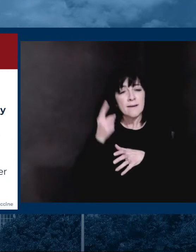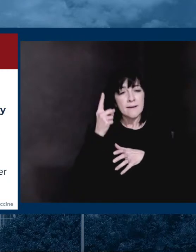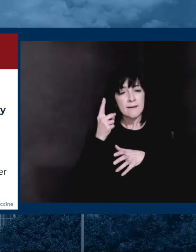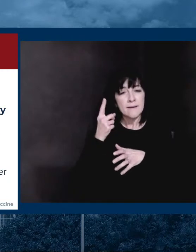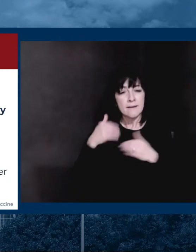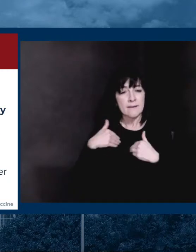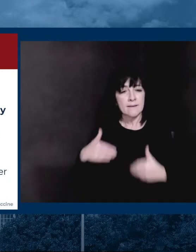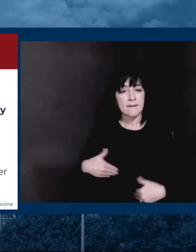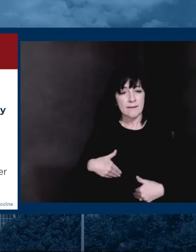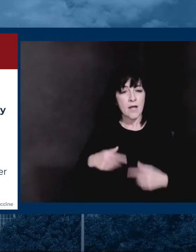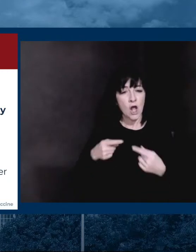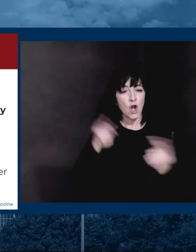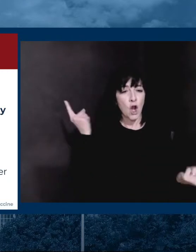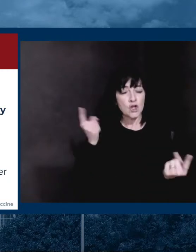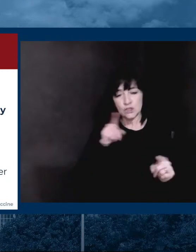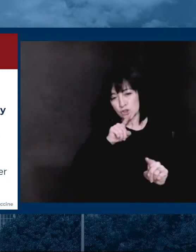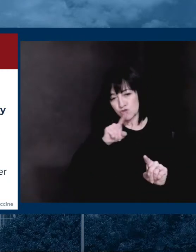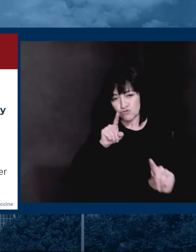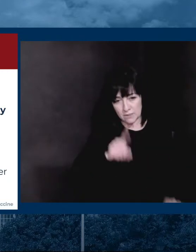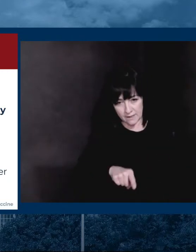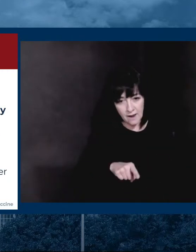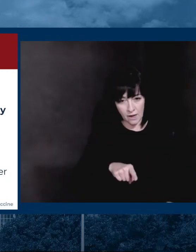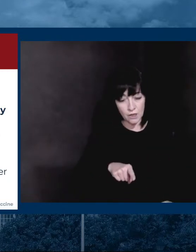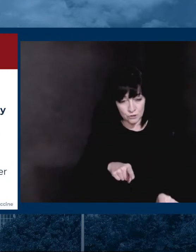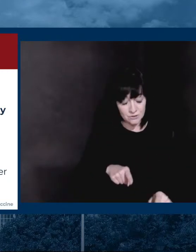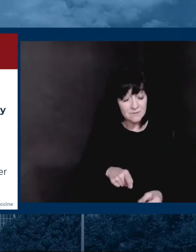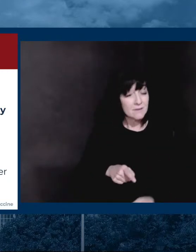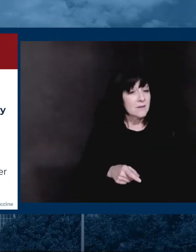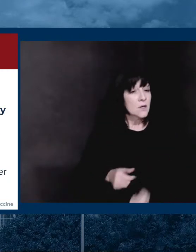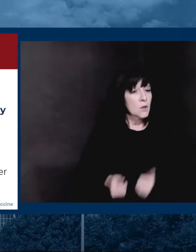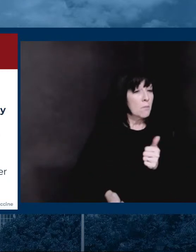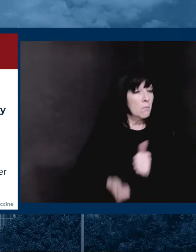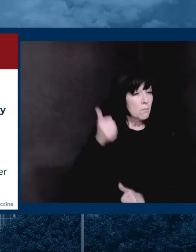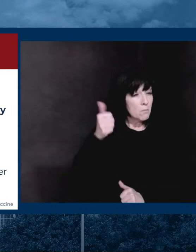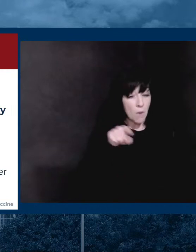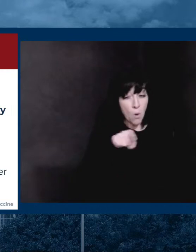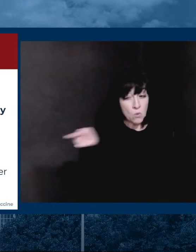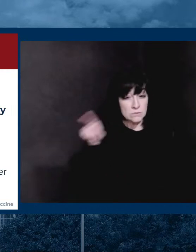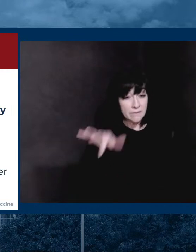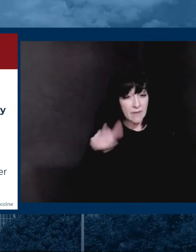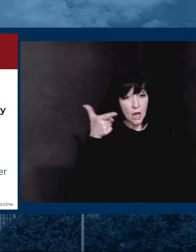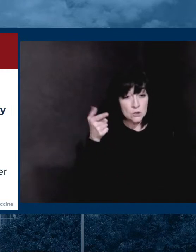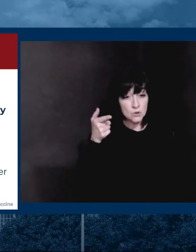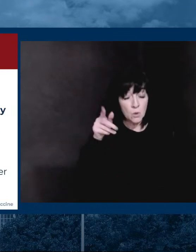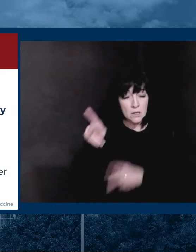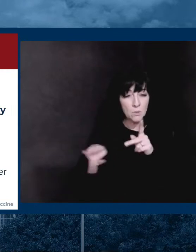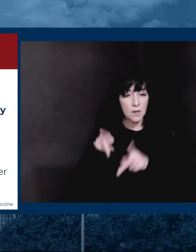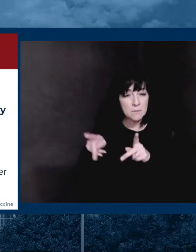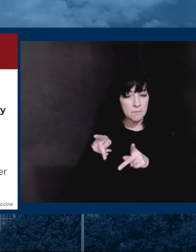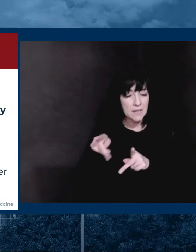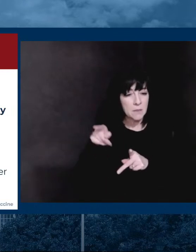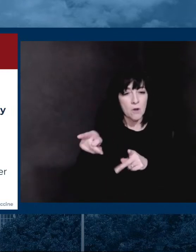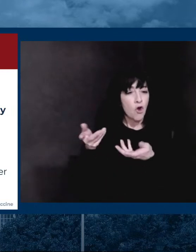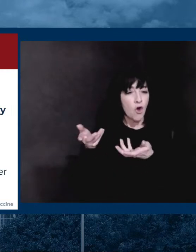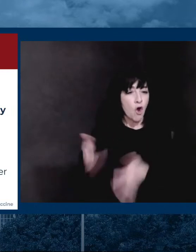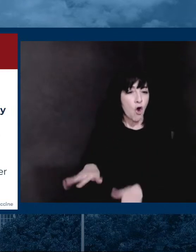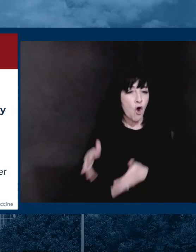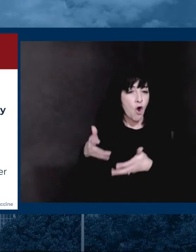prior serious allergic reactions, especially to medications, although some to food or insects, for